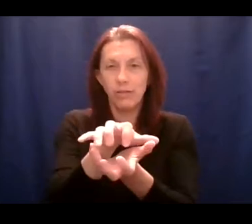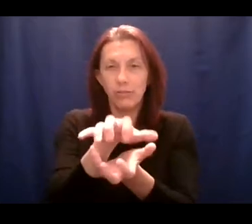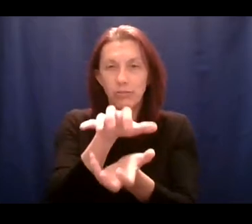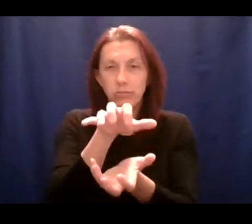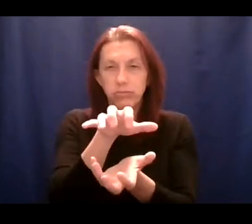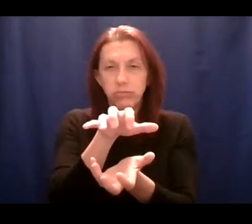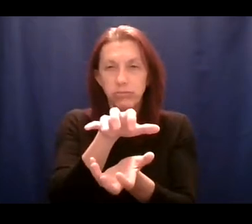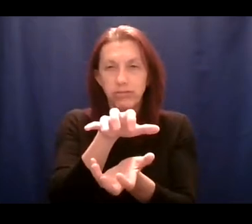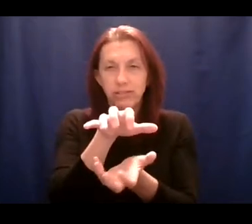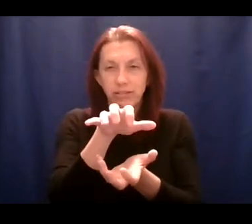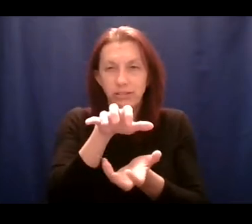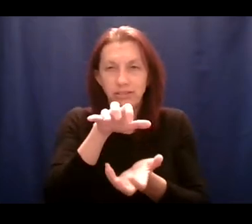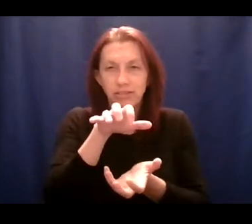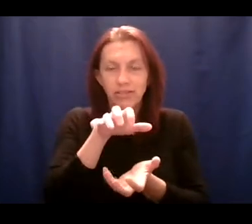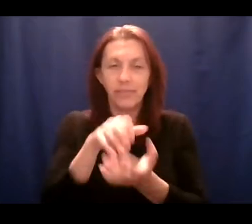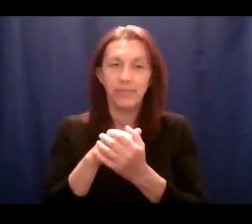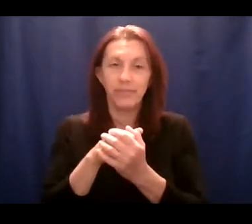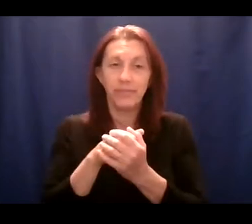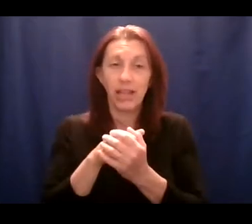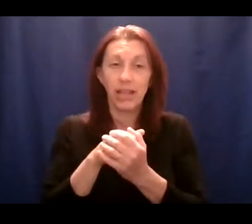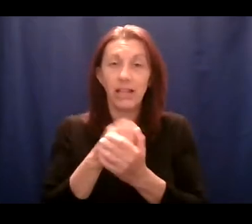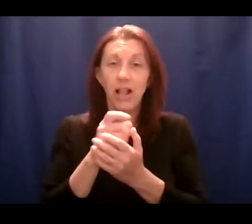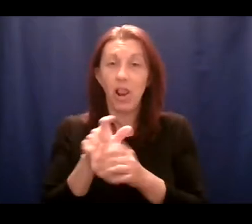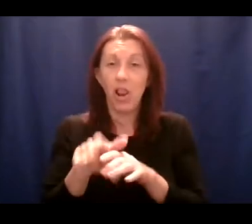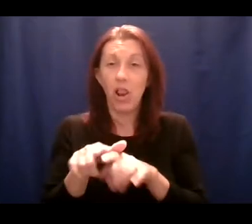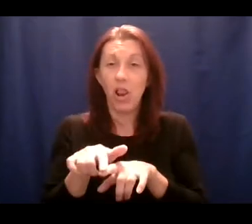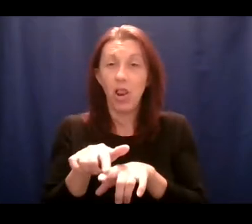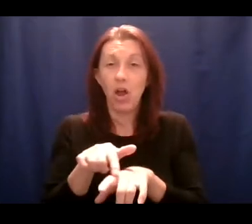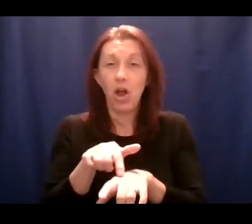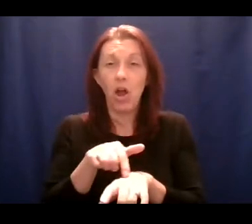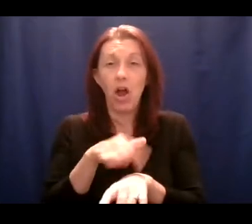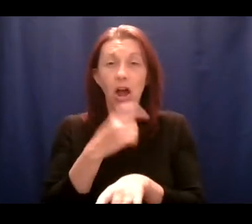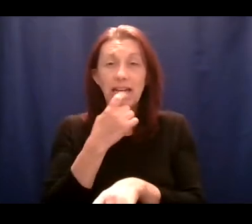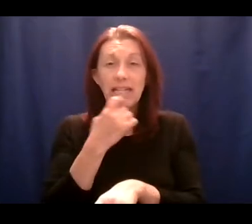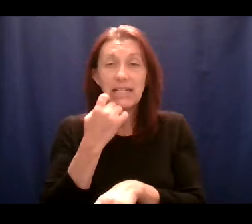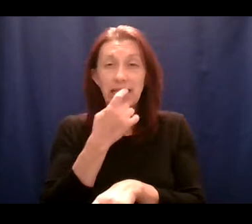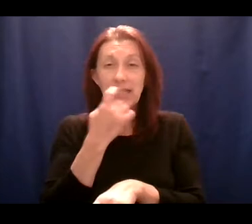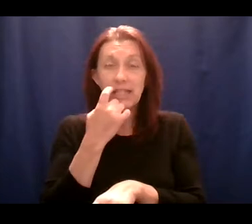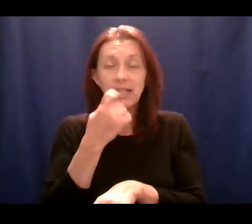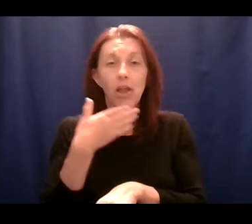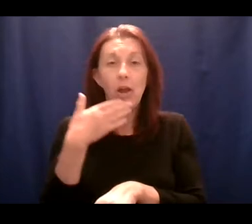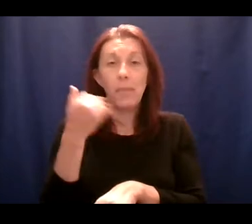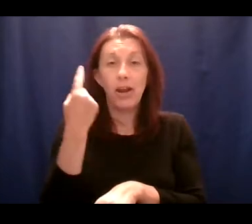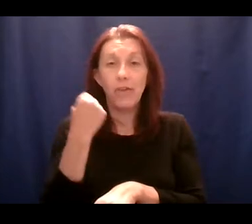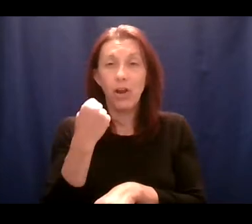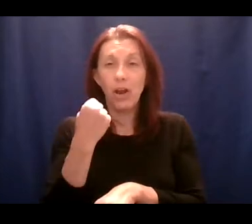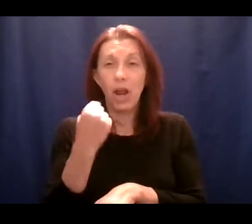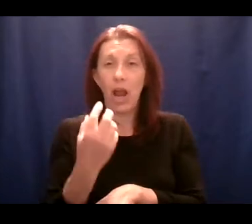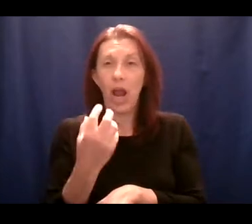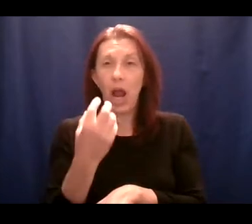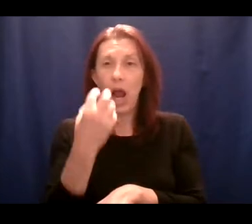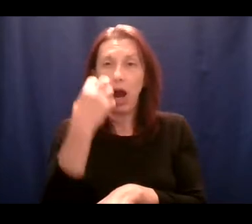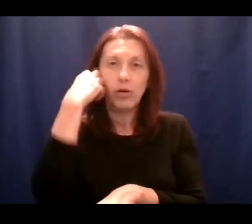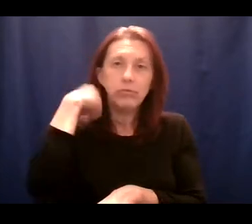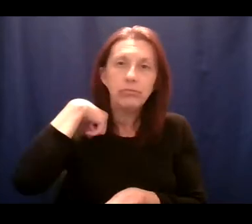So these long teeth are better equipped for eating in one bite and then swallowing that fish prey. There